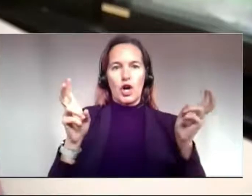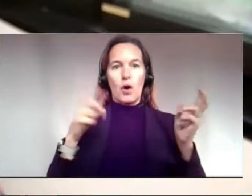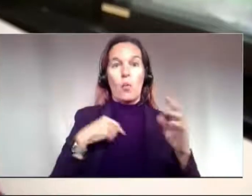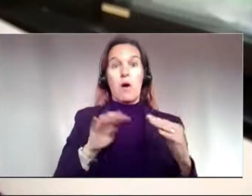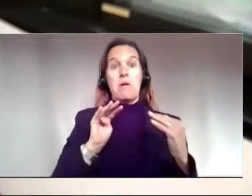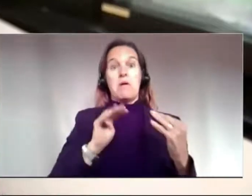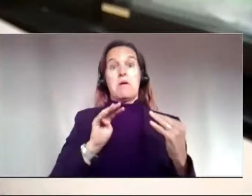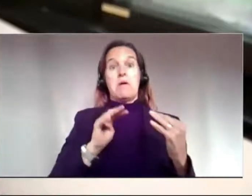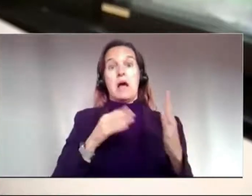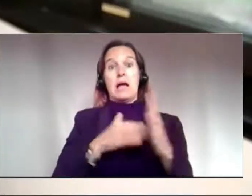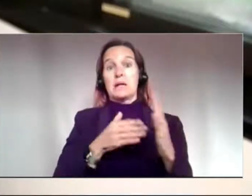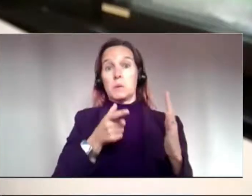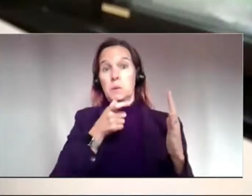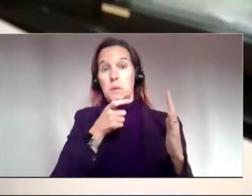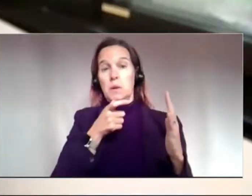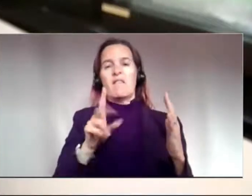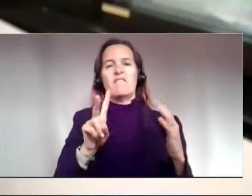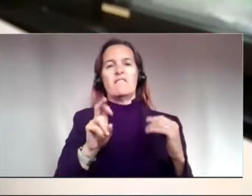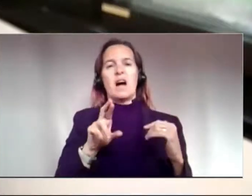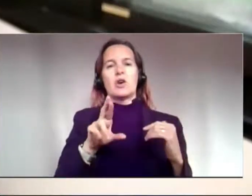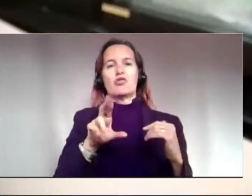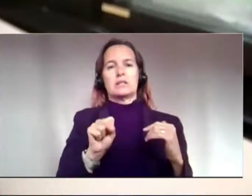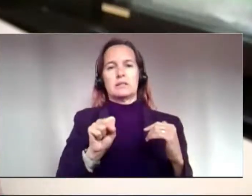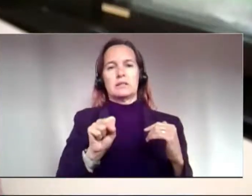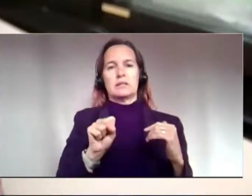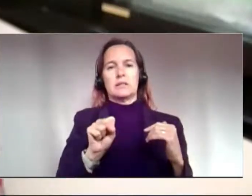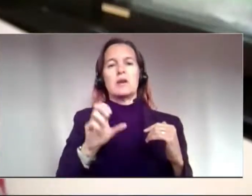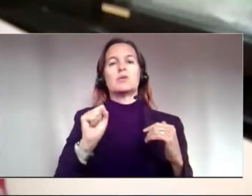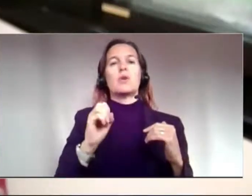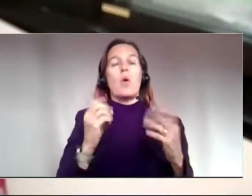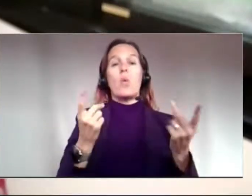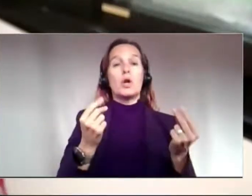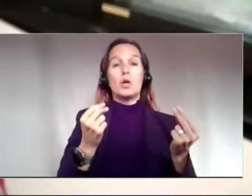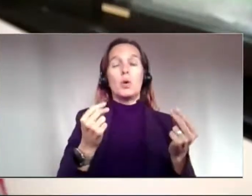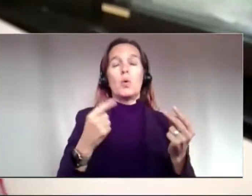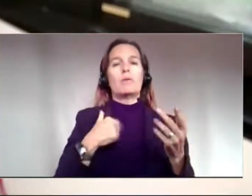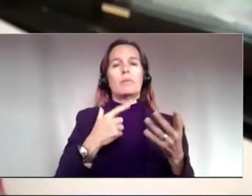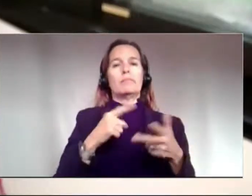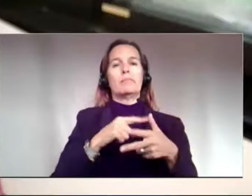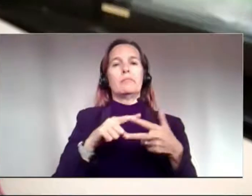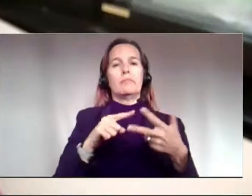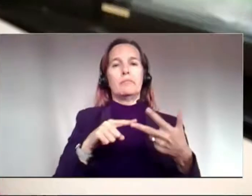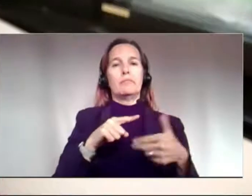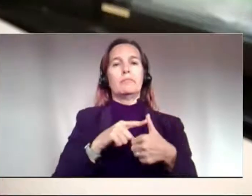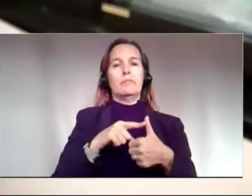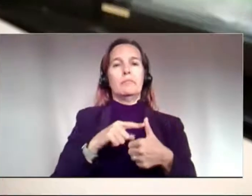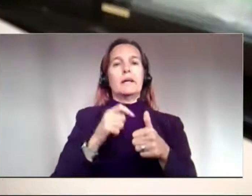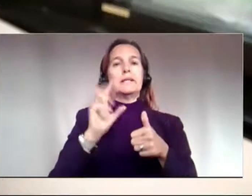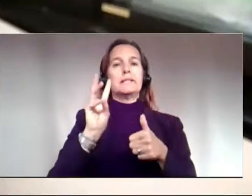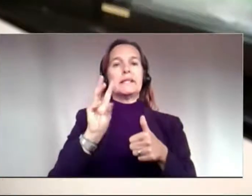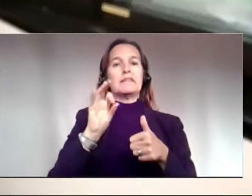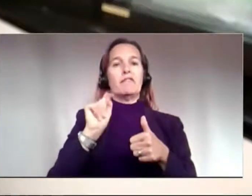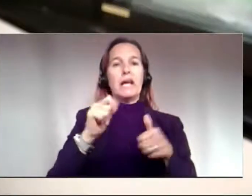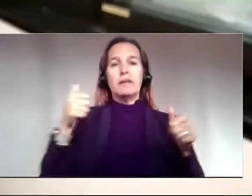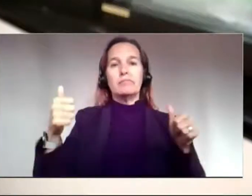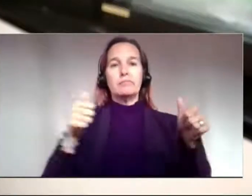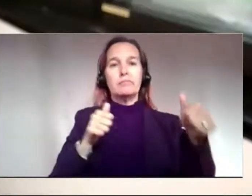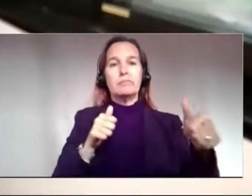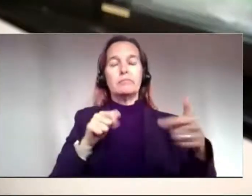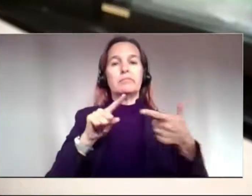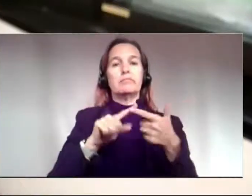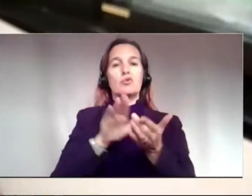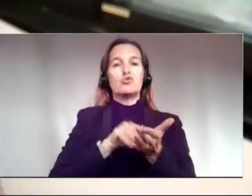point are 6 feet of distance, soap, and masks. We're all suffering to defend each other.